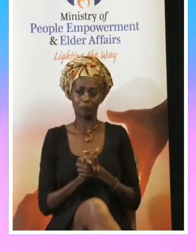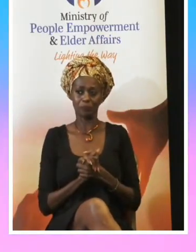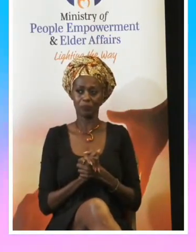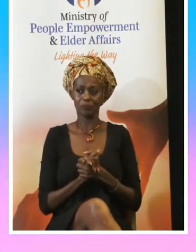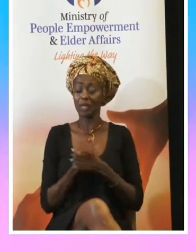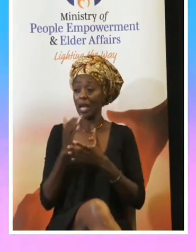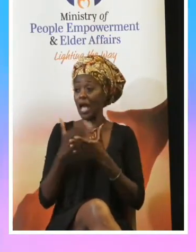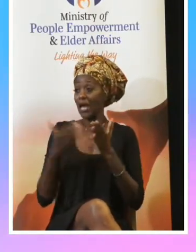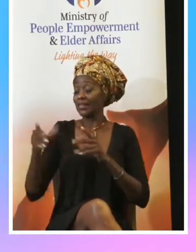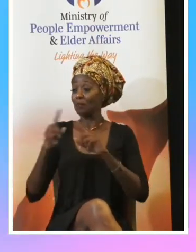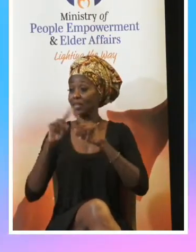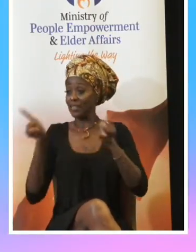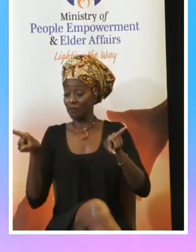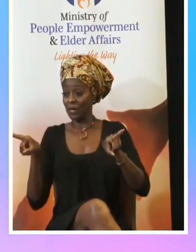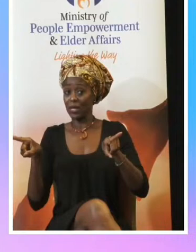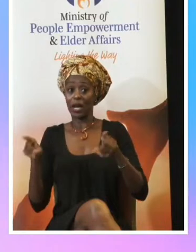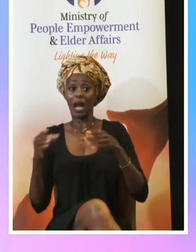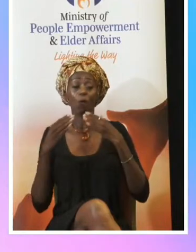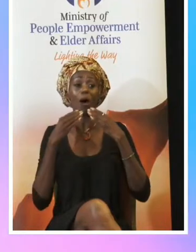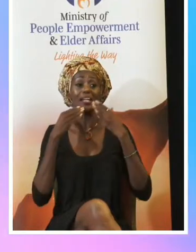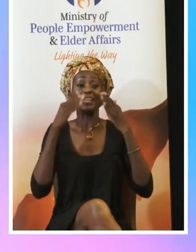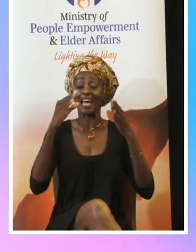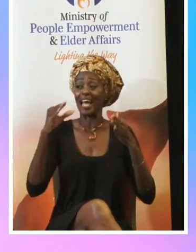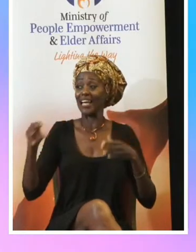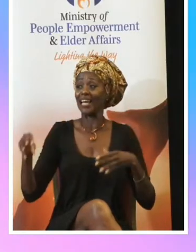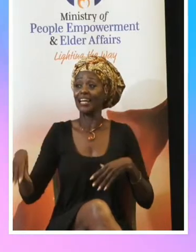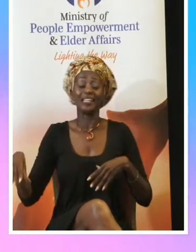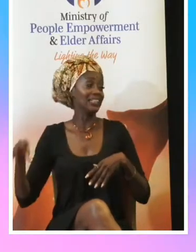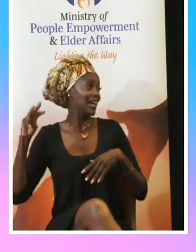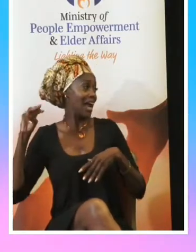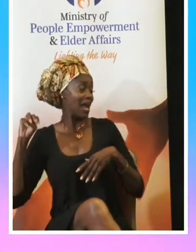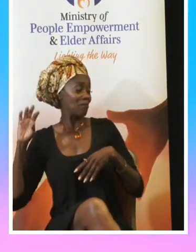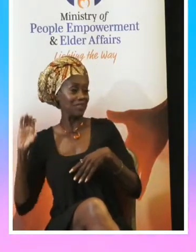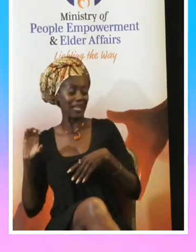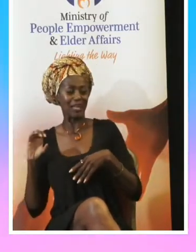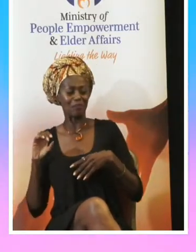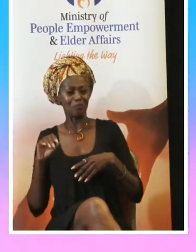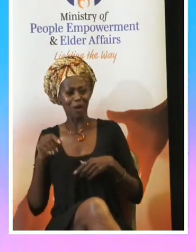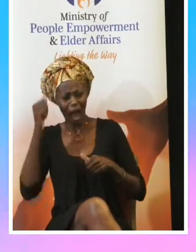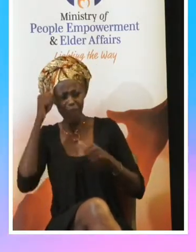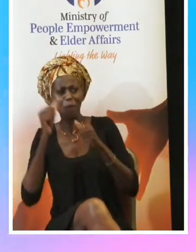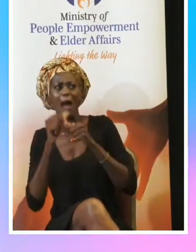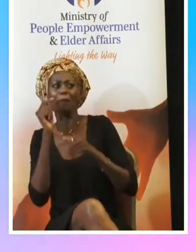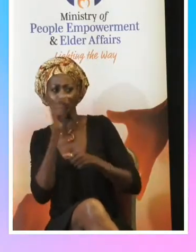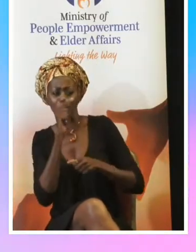different. I want to thank the master of ceremonies. Don't think I forgot you.